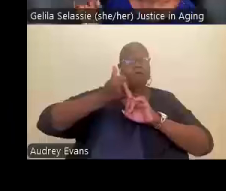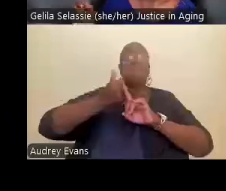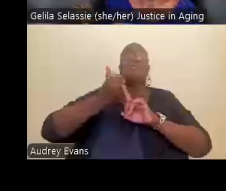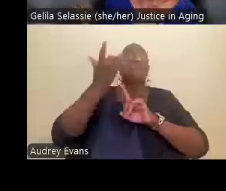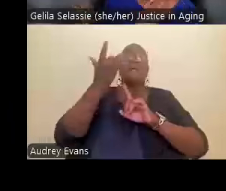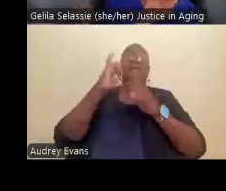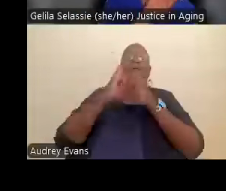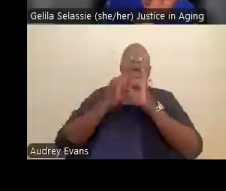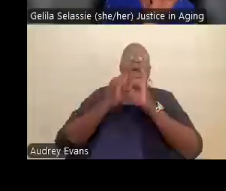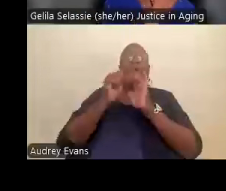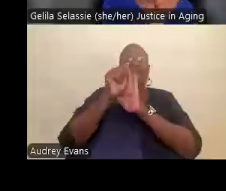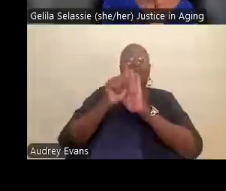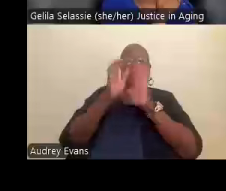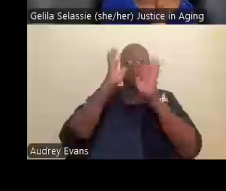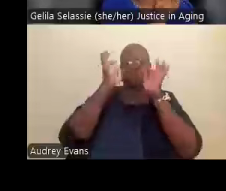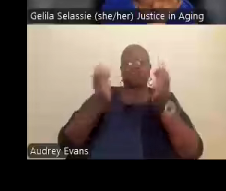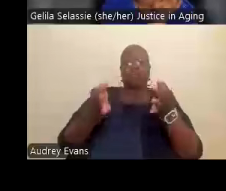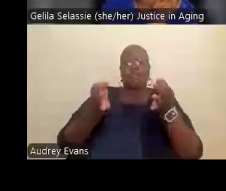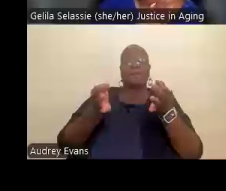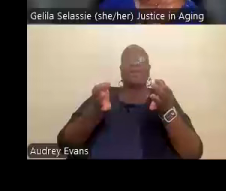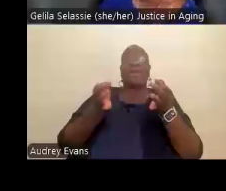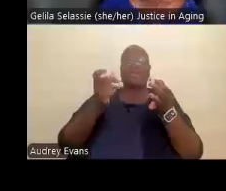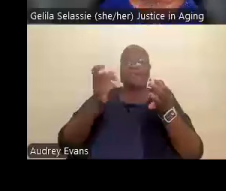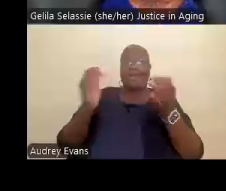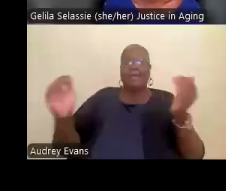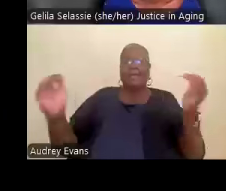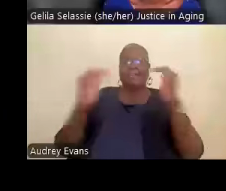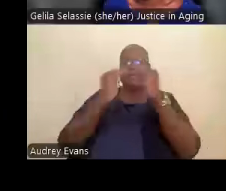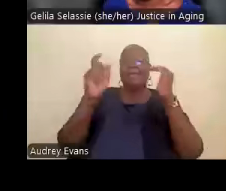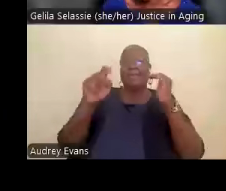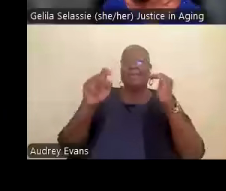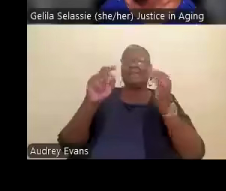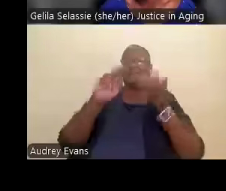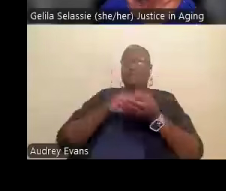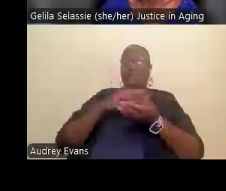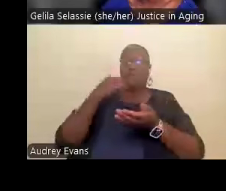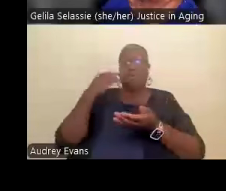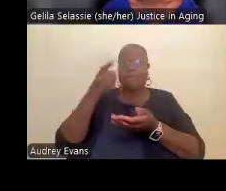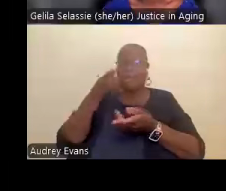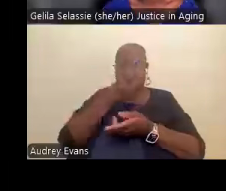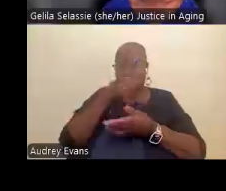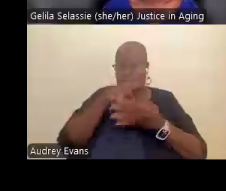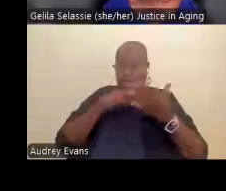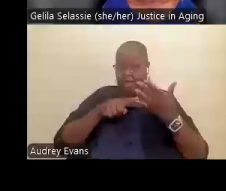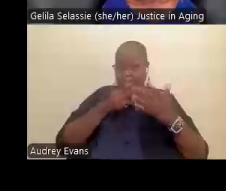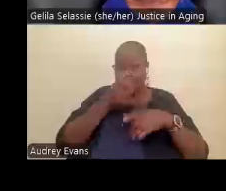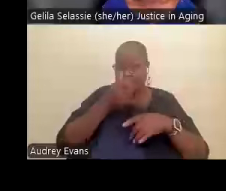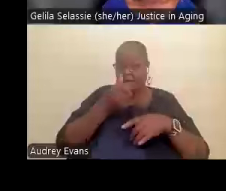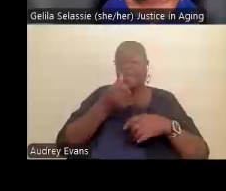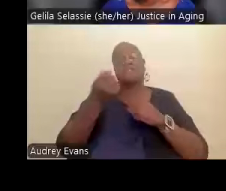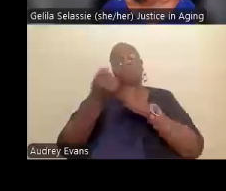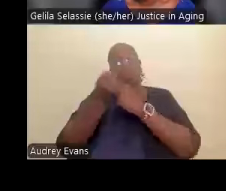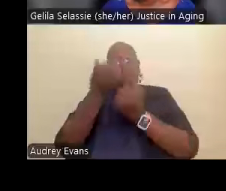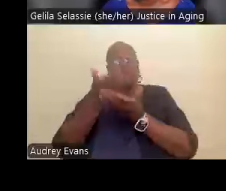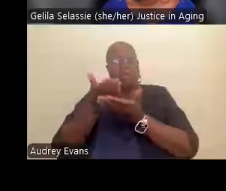how the state will determine if someone meets a nursing home level of care, is looking at their ability to do that. And then any other supportive records from